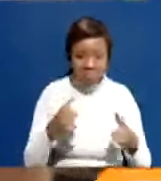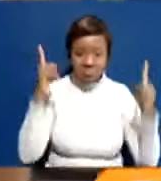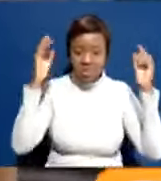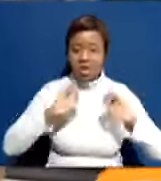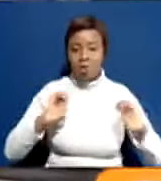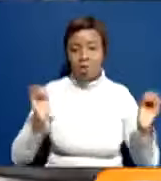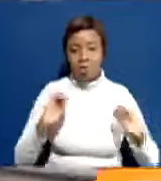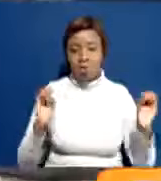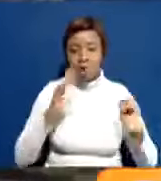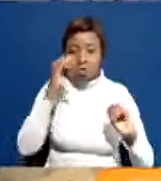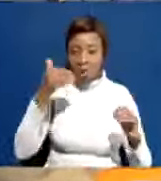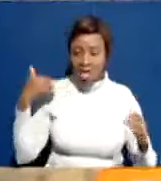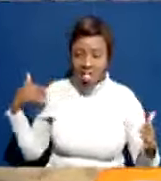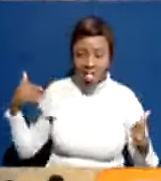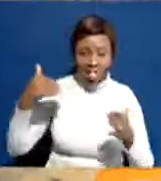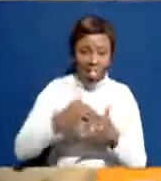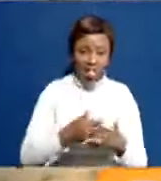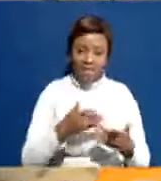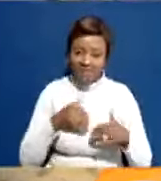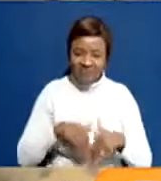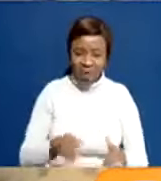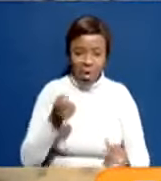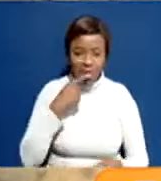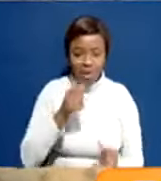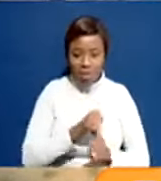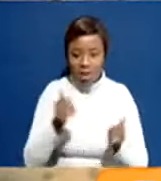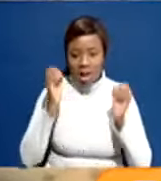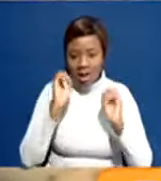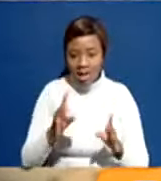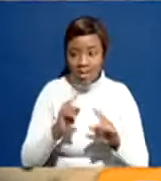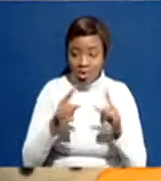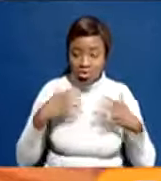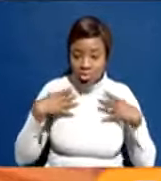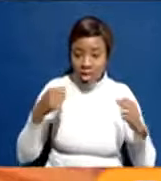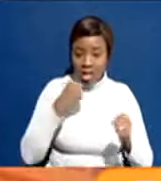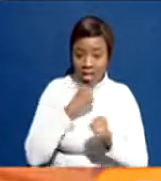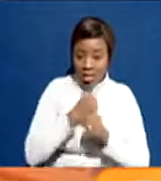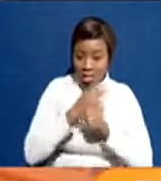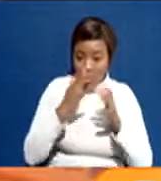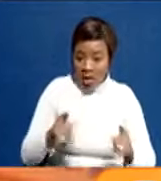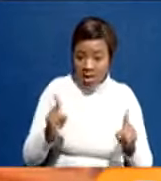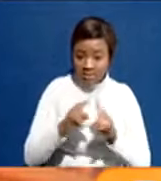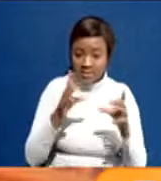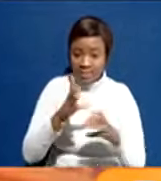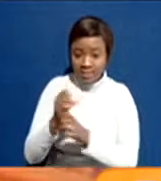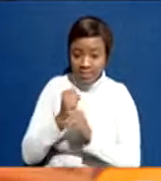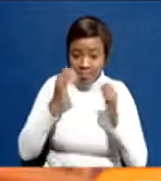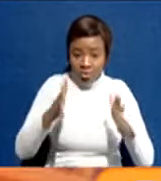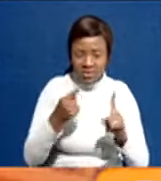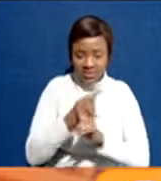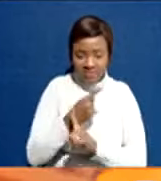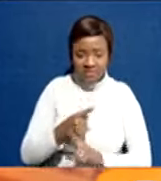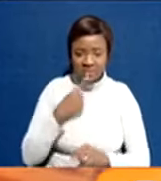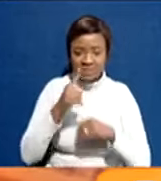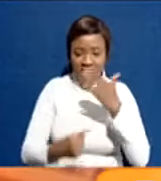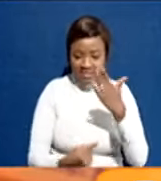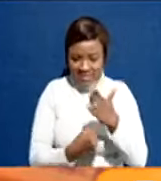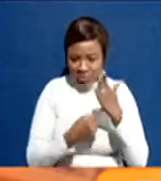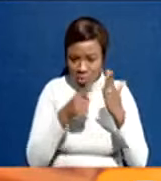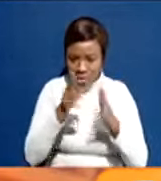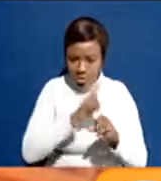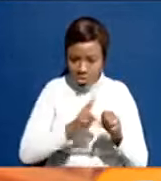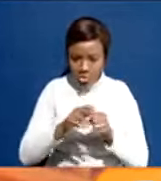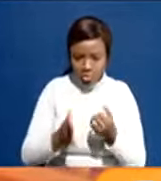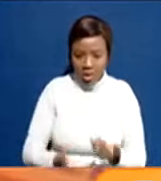adherence by TB patients. And according to healthcare workers and stakeholders, the new digital adherence technology will go a long way